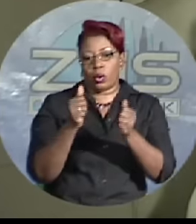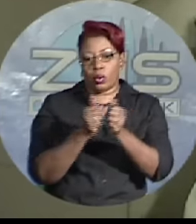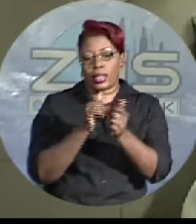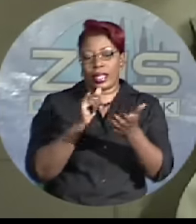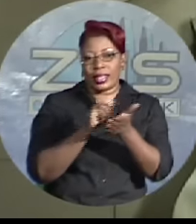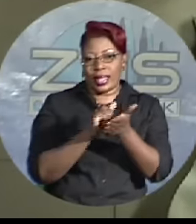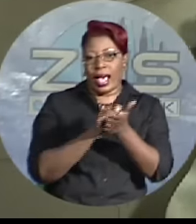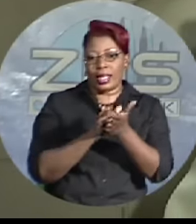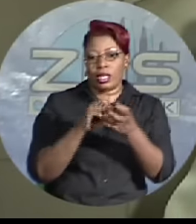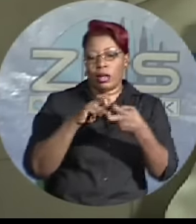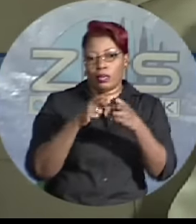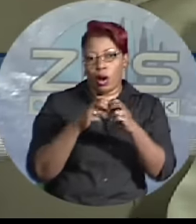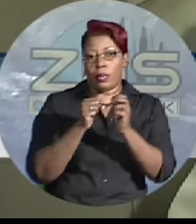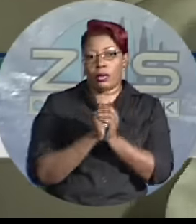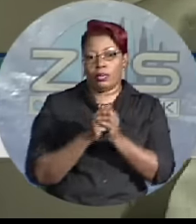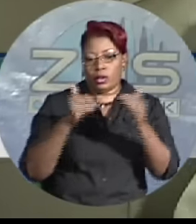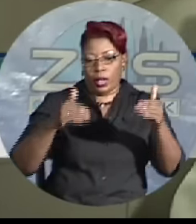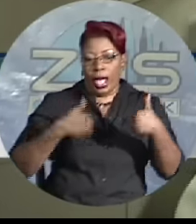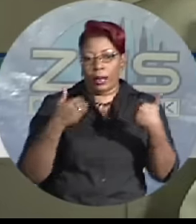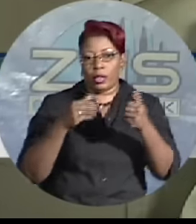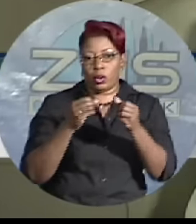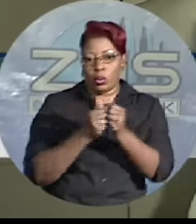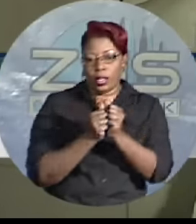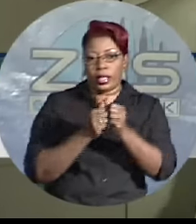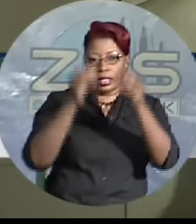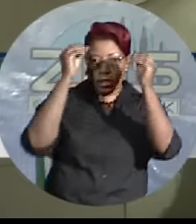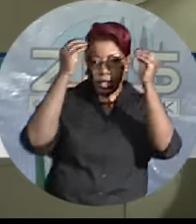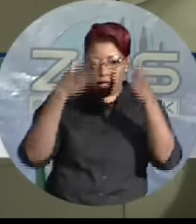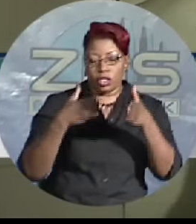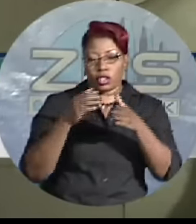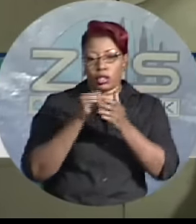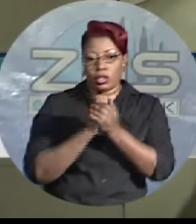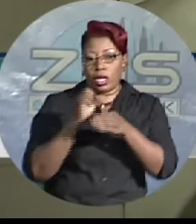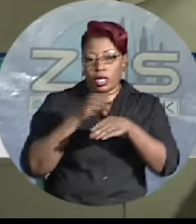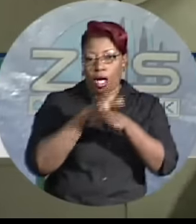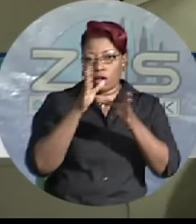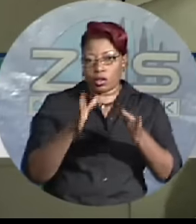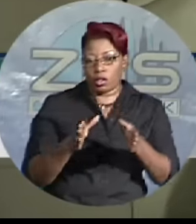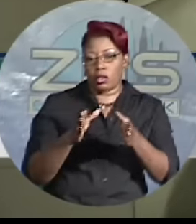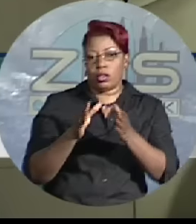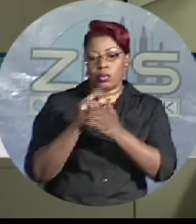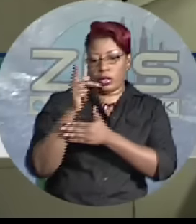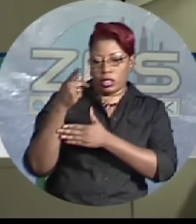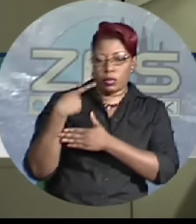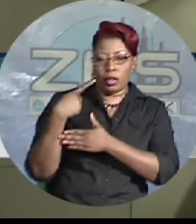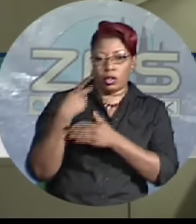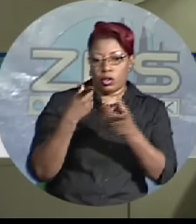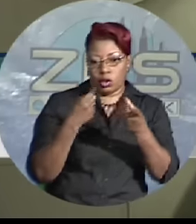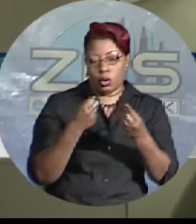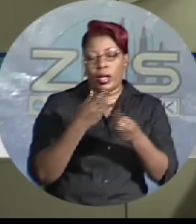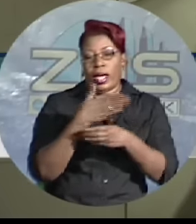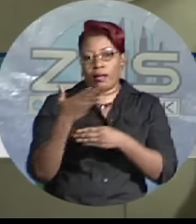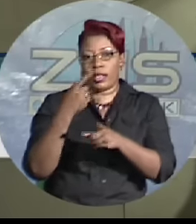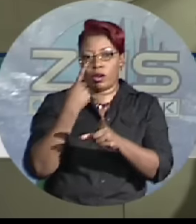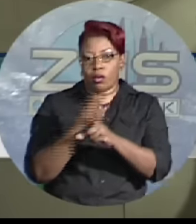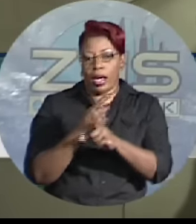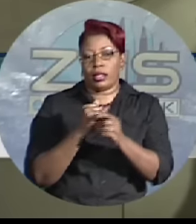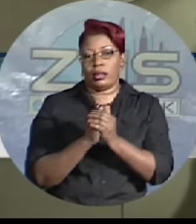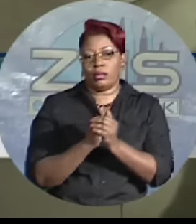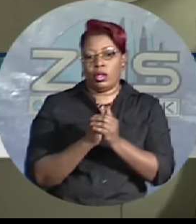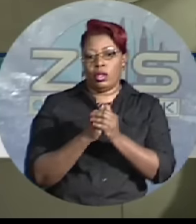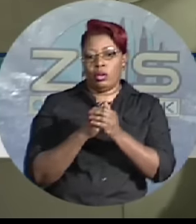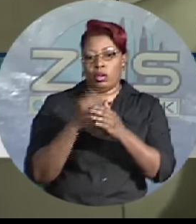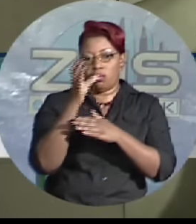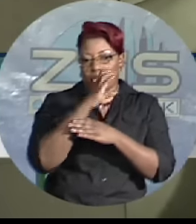principal, teachers, guidance counselors, everybody did everything correctly. We've had assessments post the